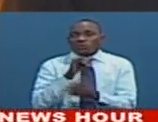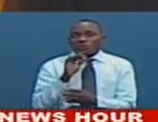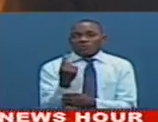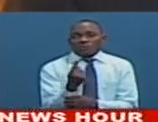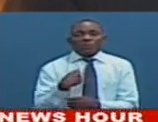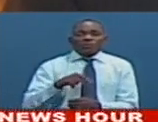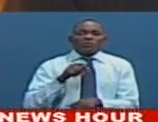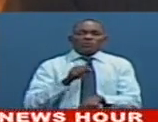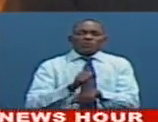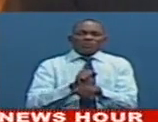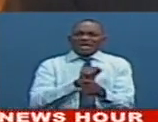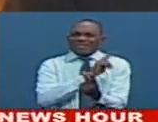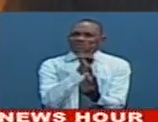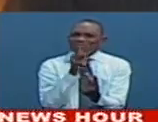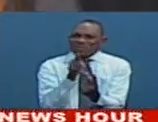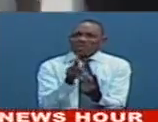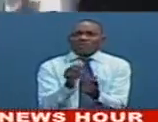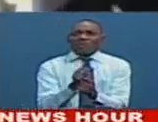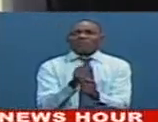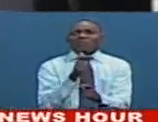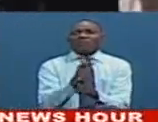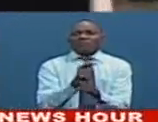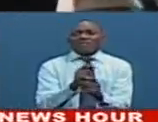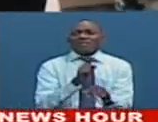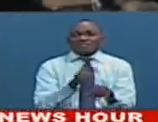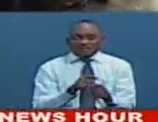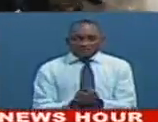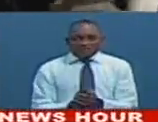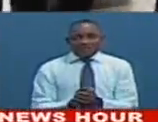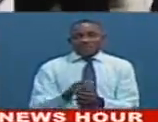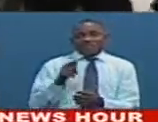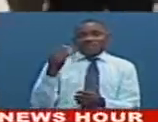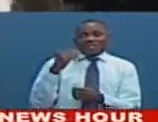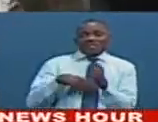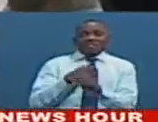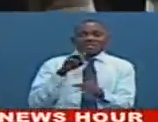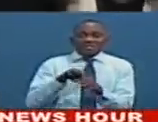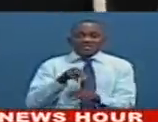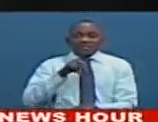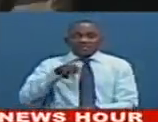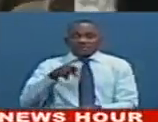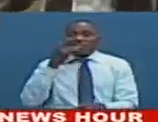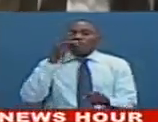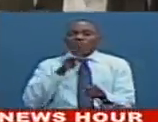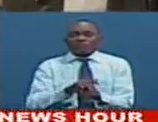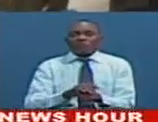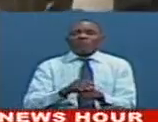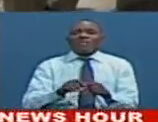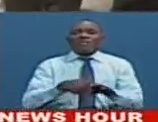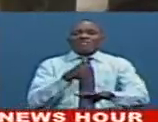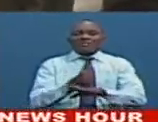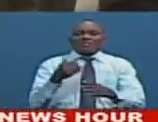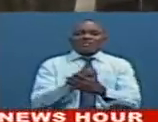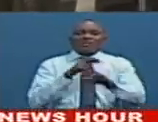the job will be done within the stipulated time. In the run-up to the 2016 elections, the MPP promised to create new